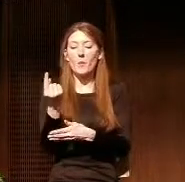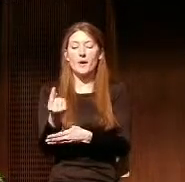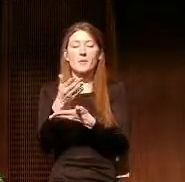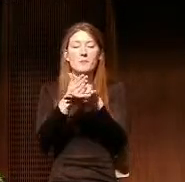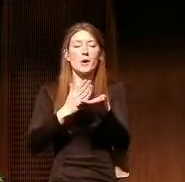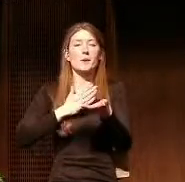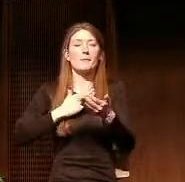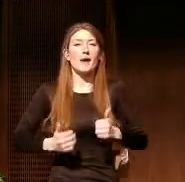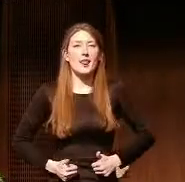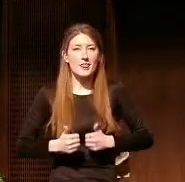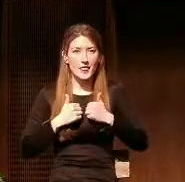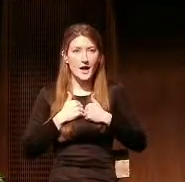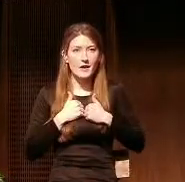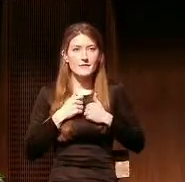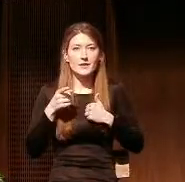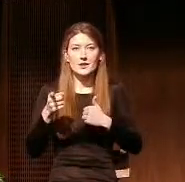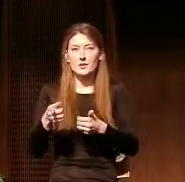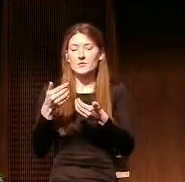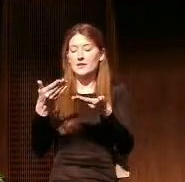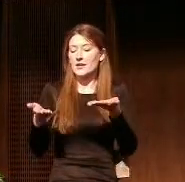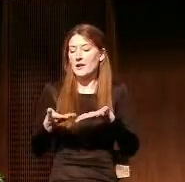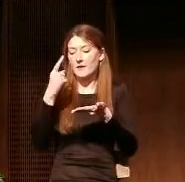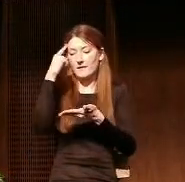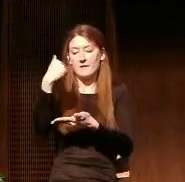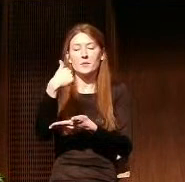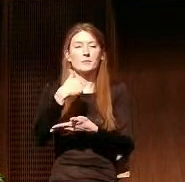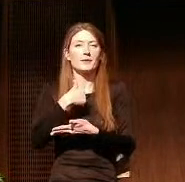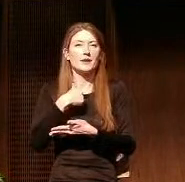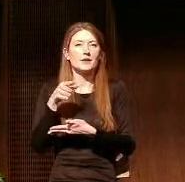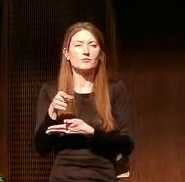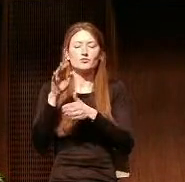time of need, a great listener and a great teacher."